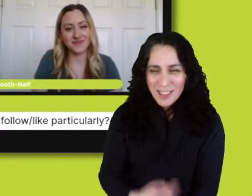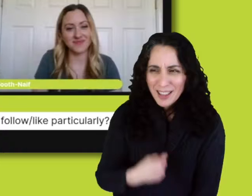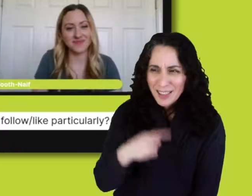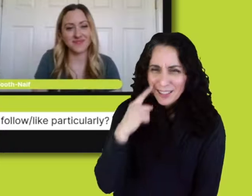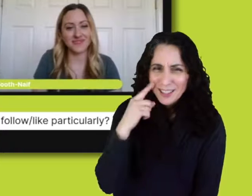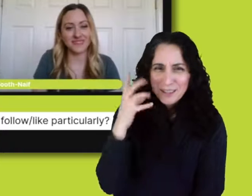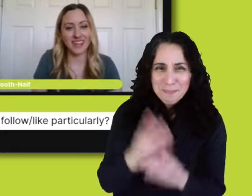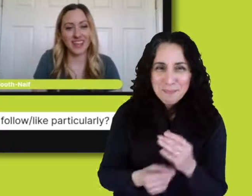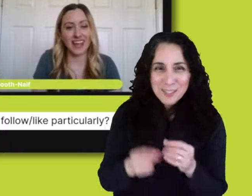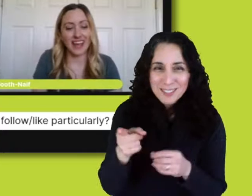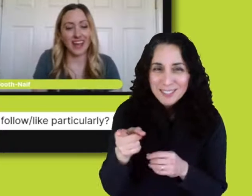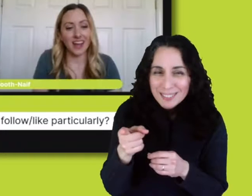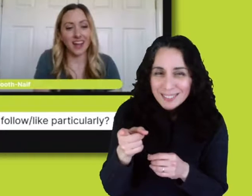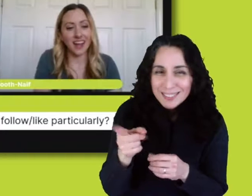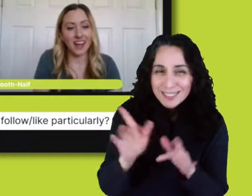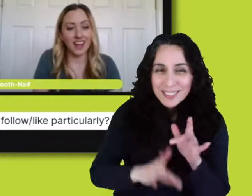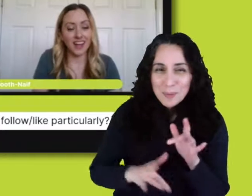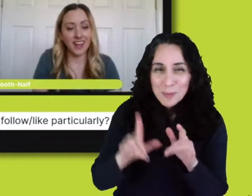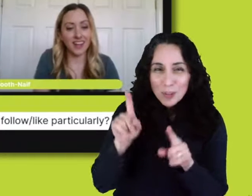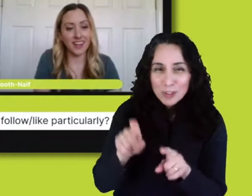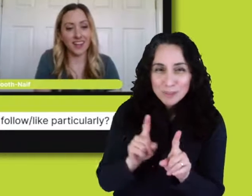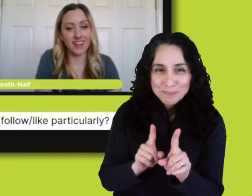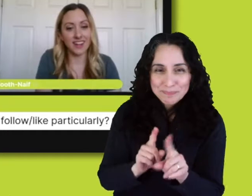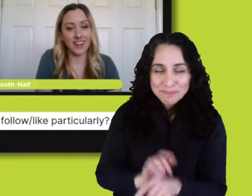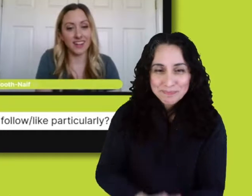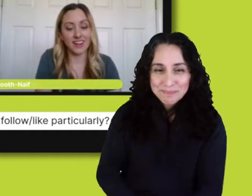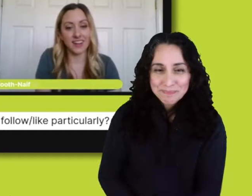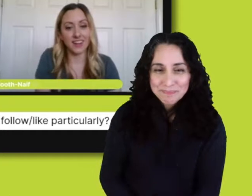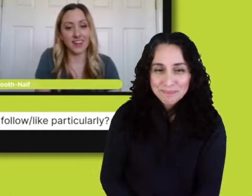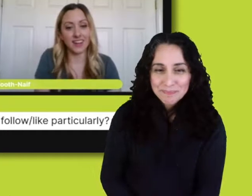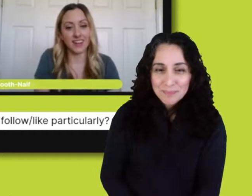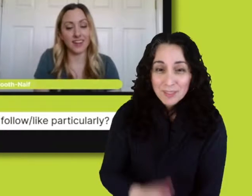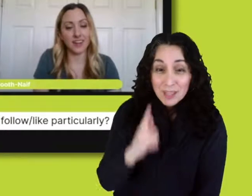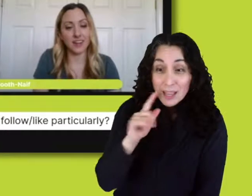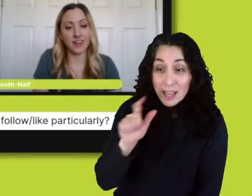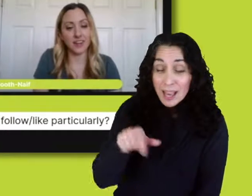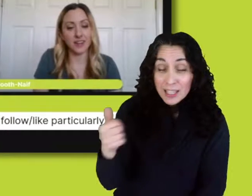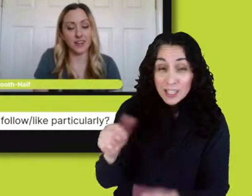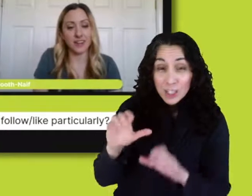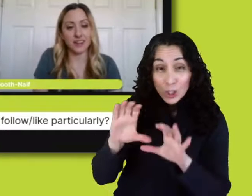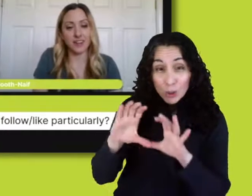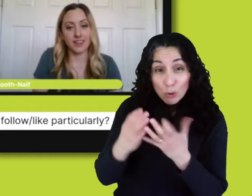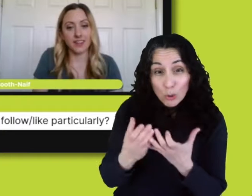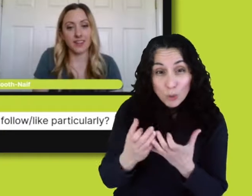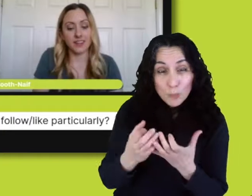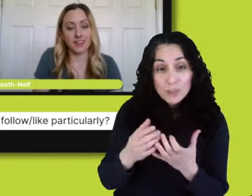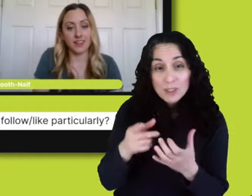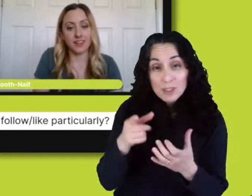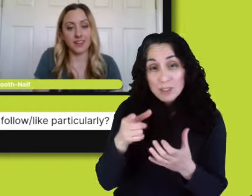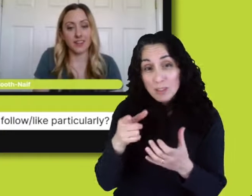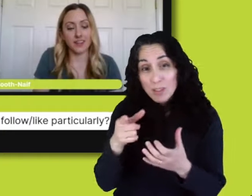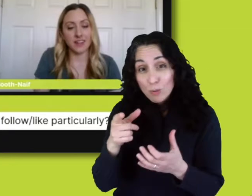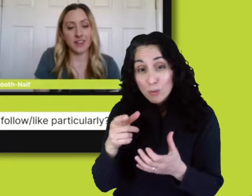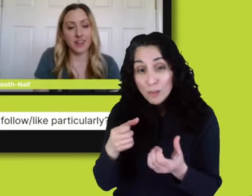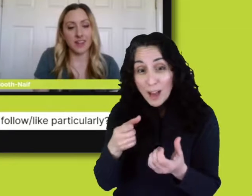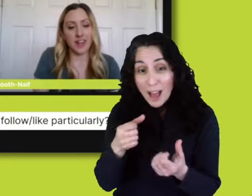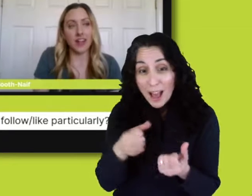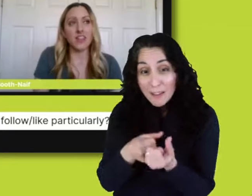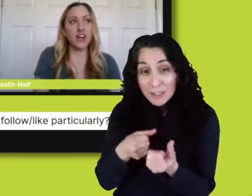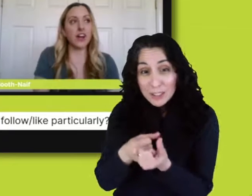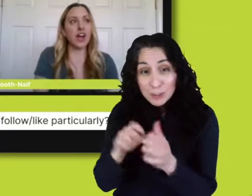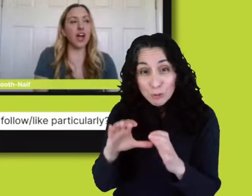missed that question, I think. Are there any advocacy groups that you follow or like particularly?